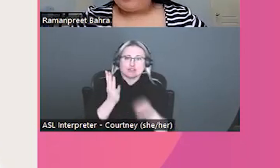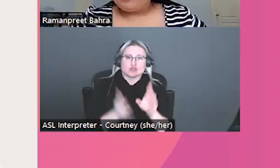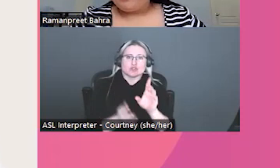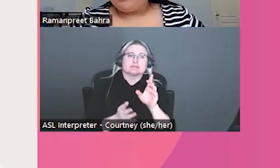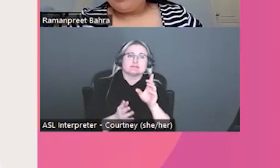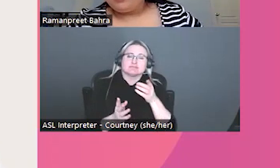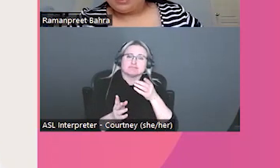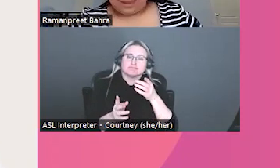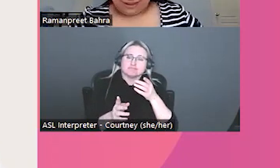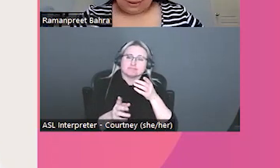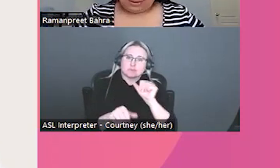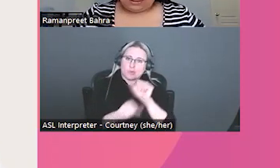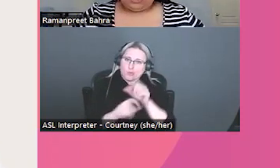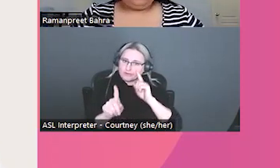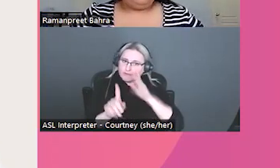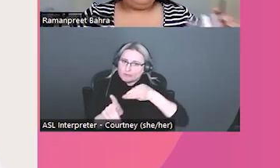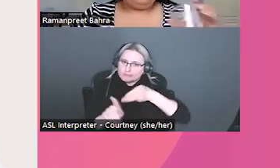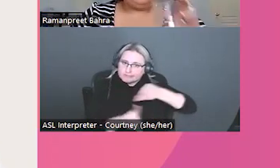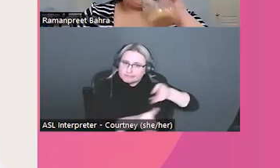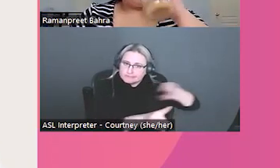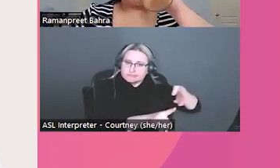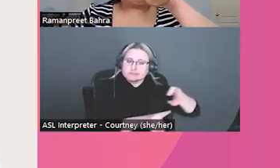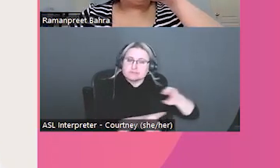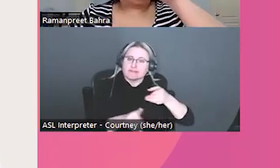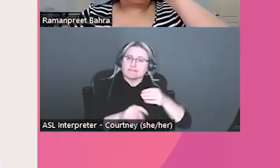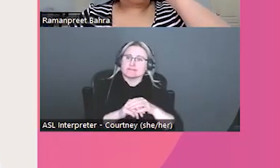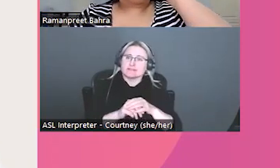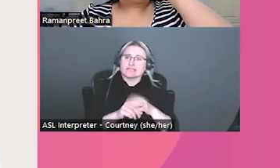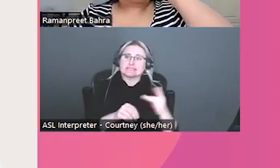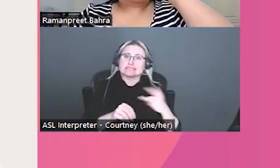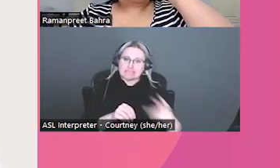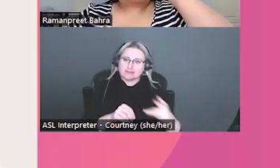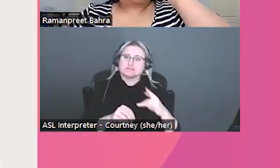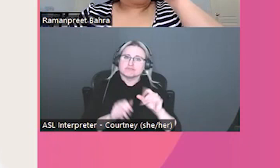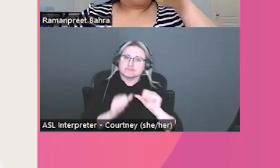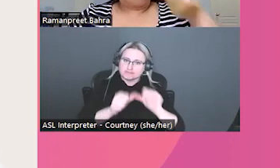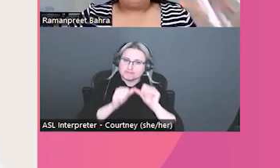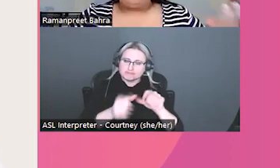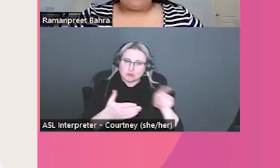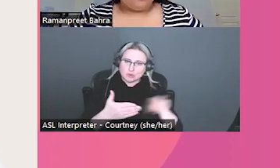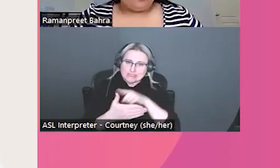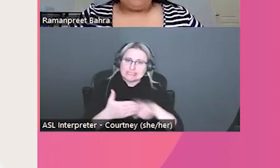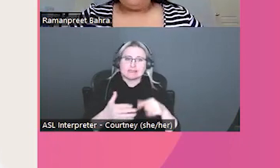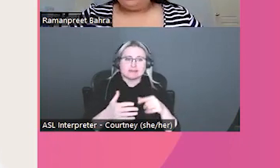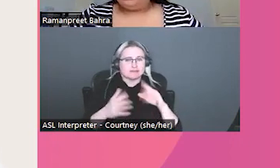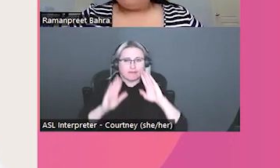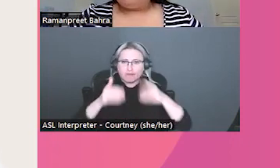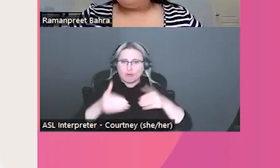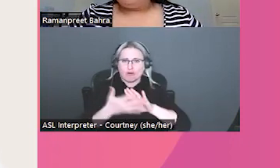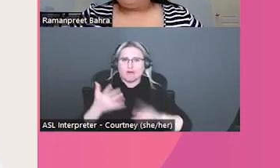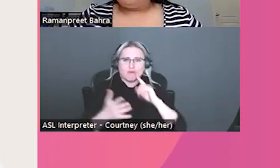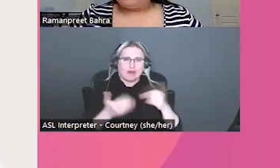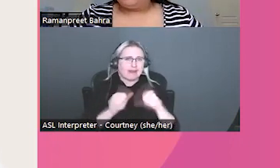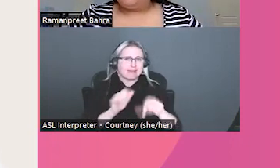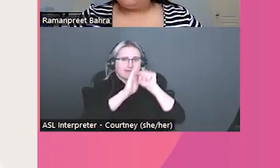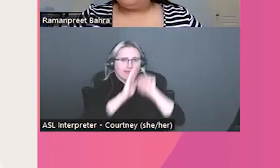scholarship, marked by an aggressive, consistent, rigorous critique of the negative assumptions and stereotypes and